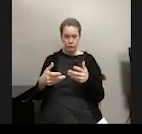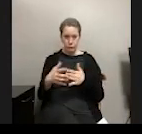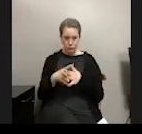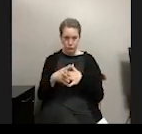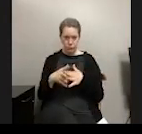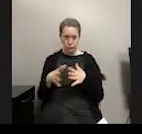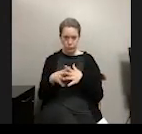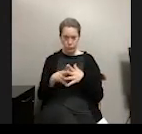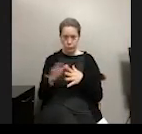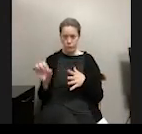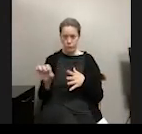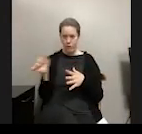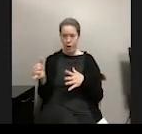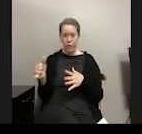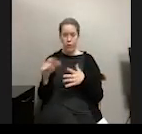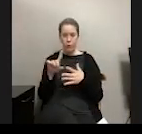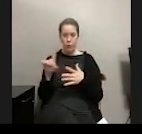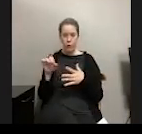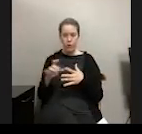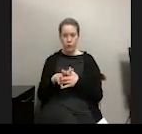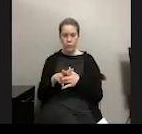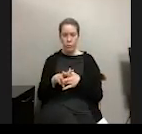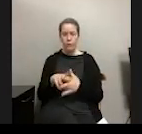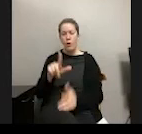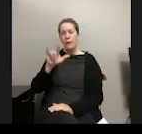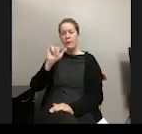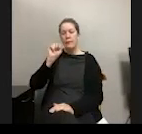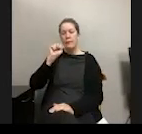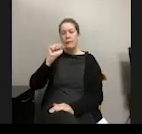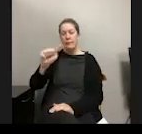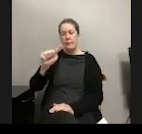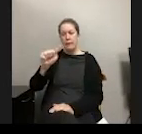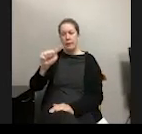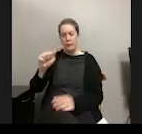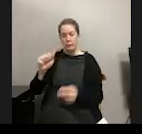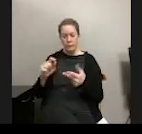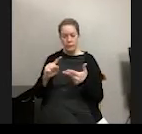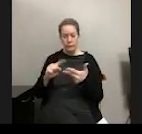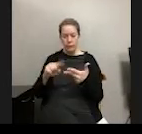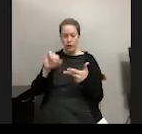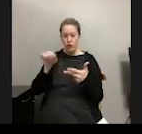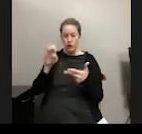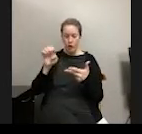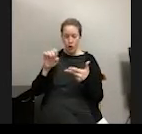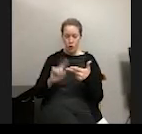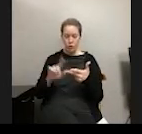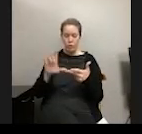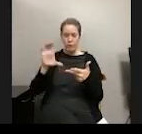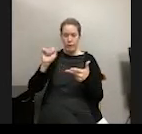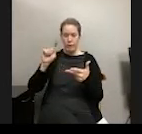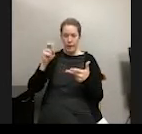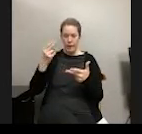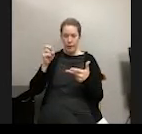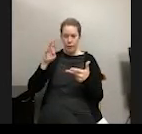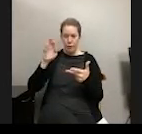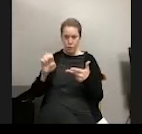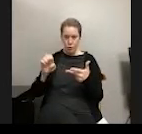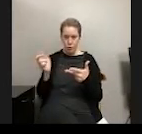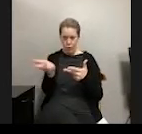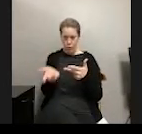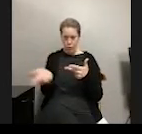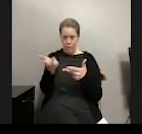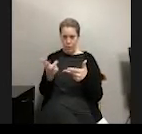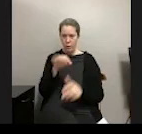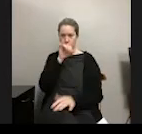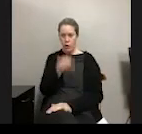question. This question is directed to Lisa first, and to Joe and to Catherine. However, I loved your